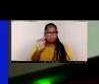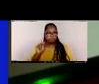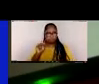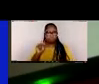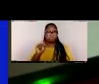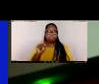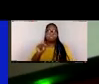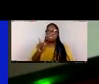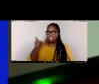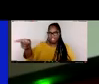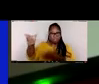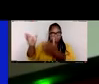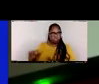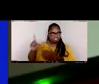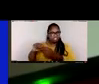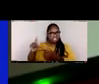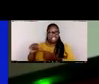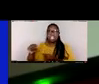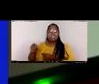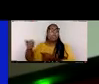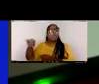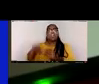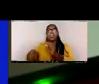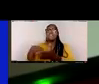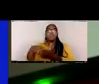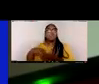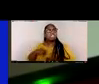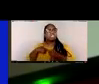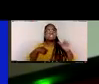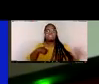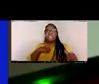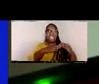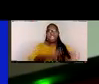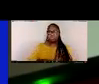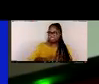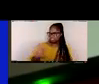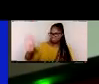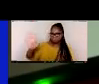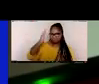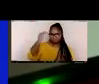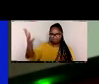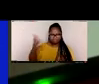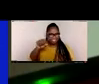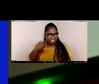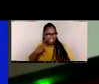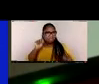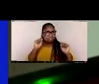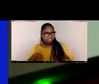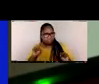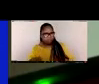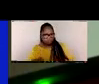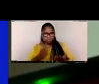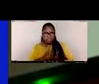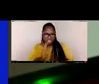said that the housing would not be affordable, but I'm here to tell you that, you know, it is possible to do so, right? And I'm